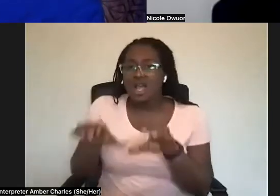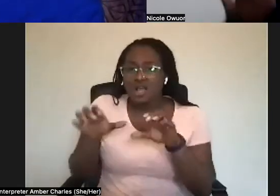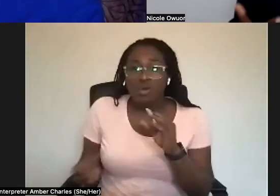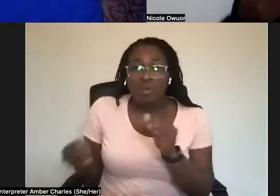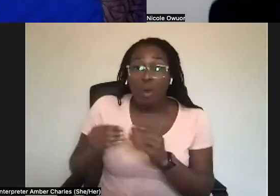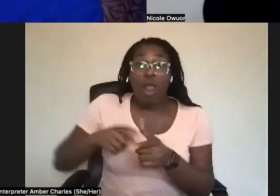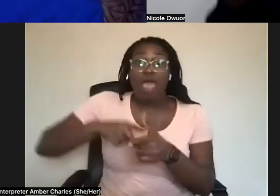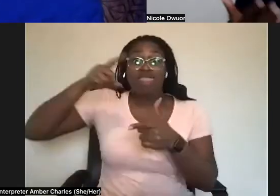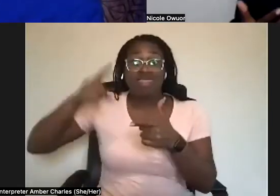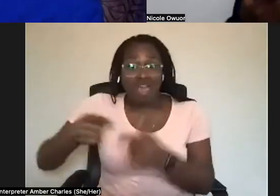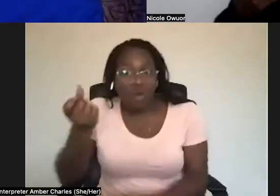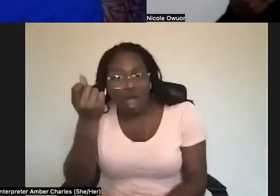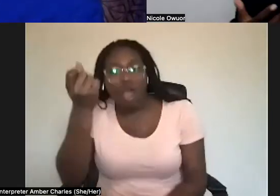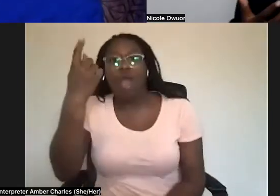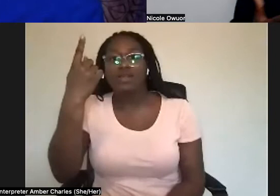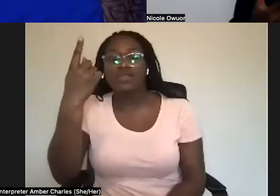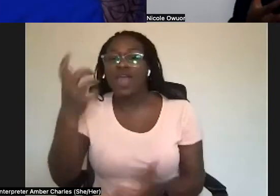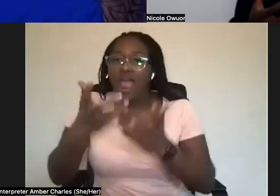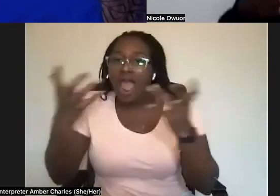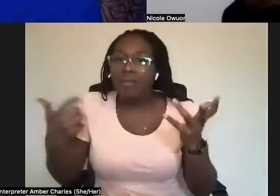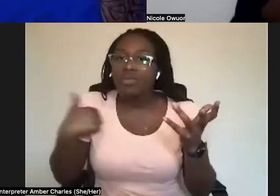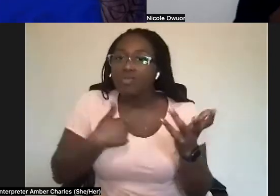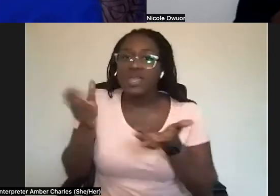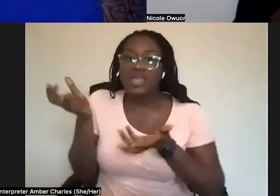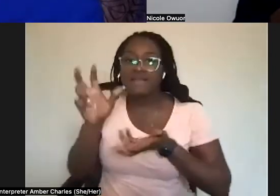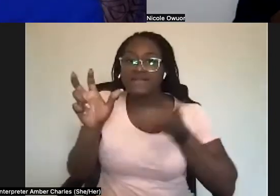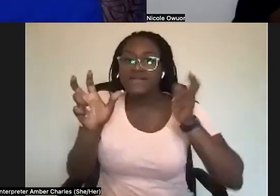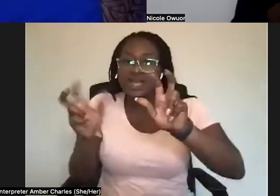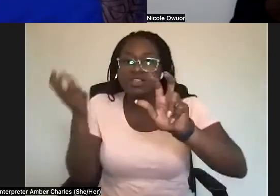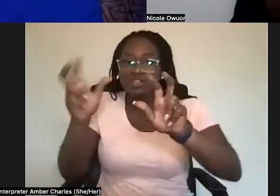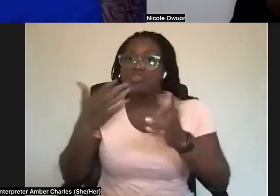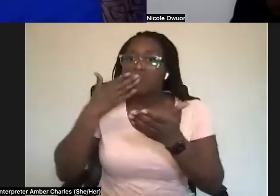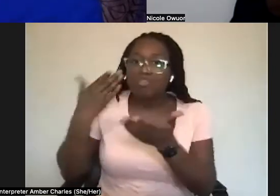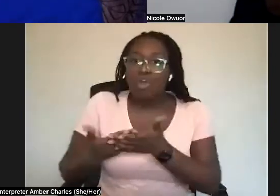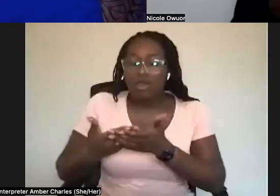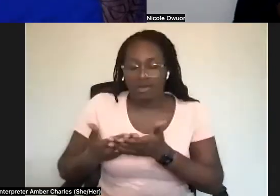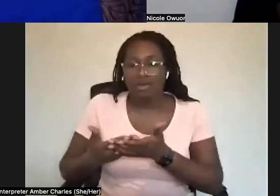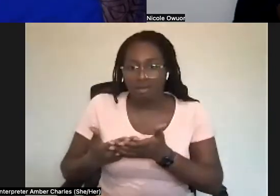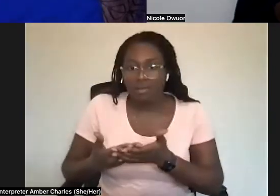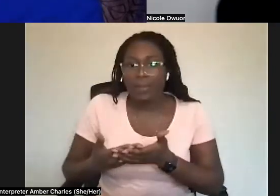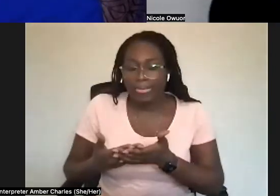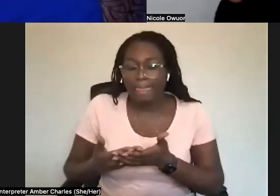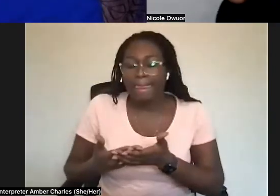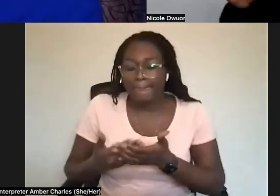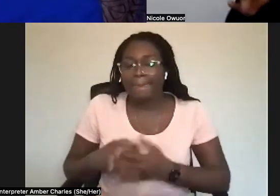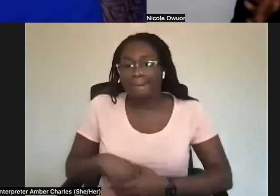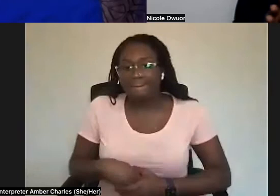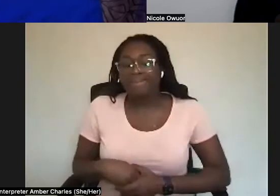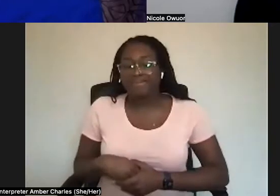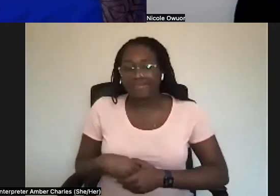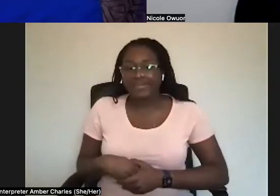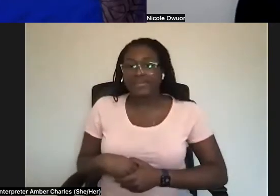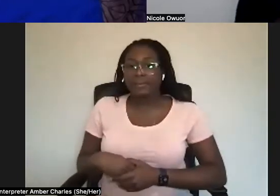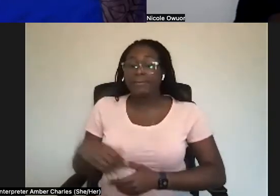how deeply invested we are in creating good here. And I was talking to someone